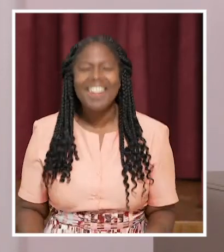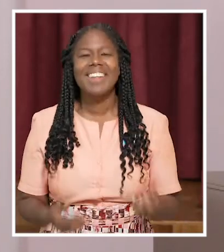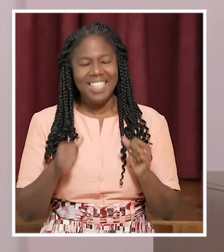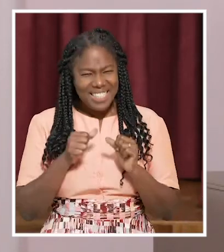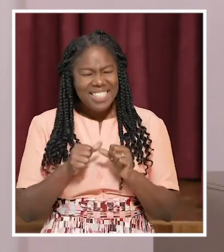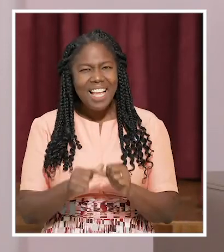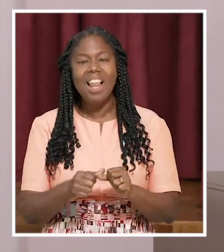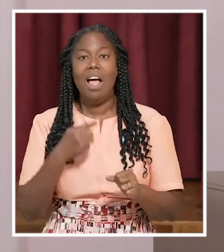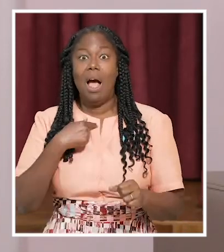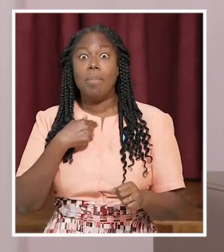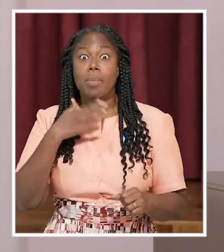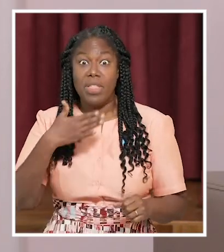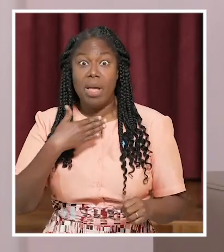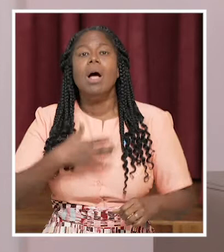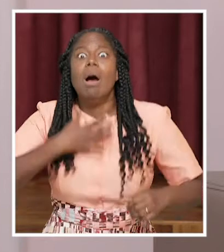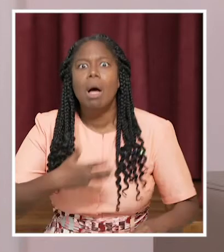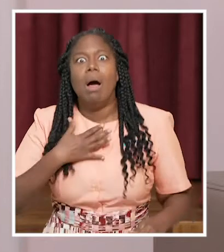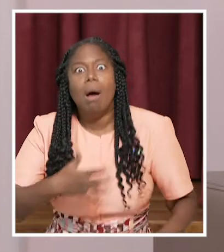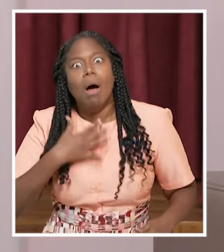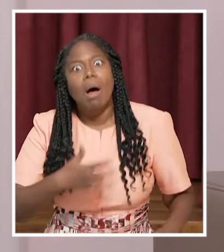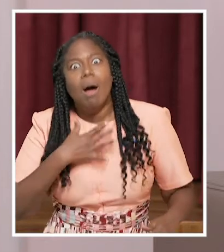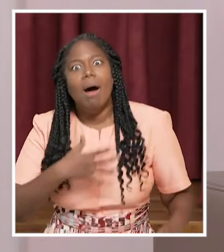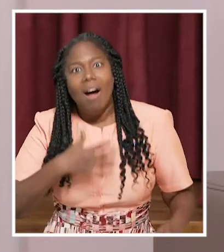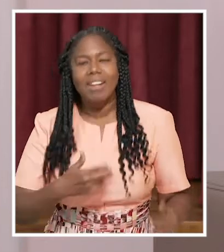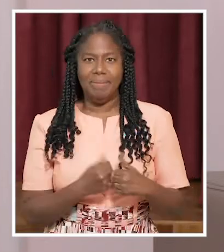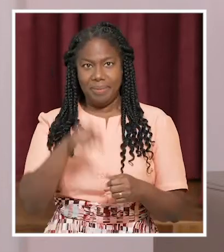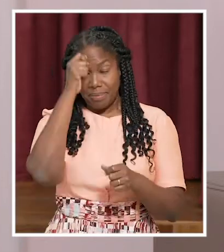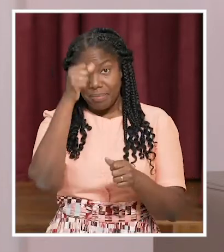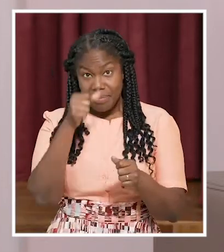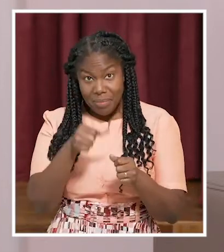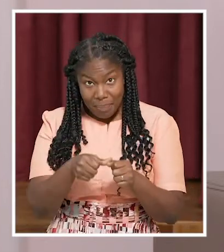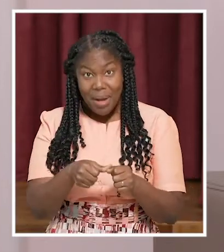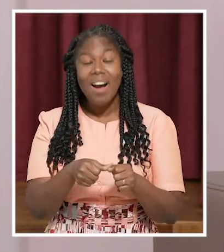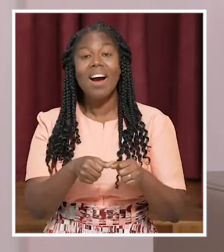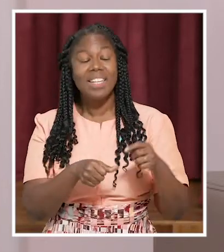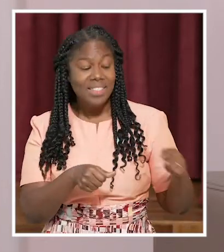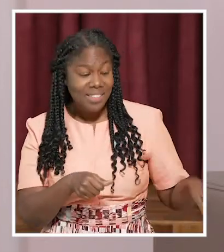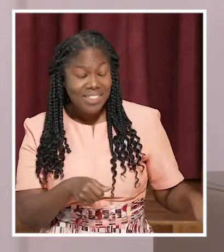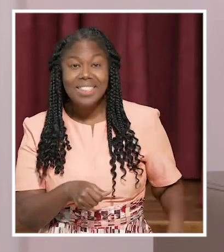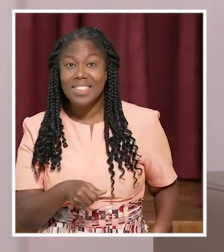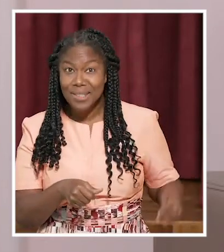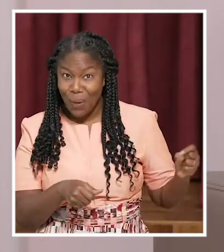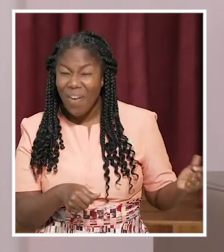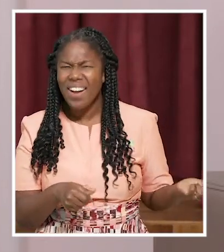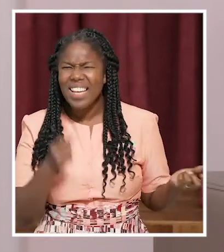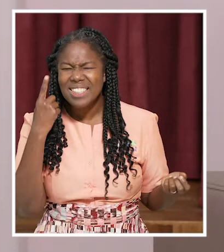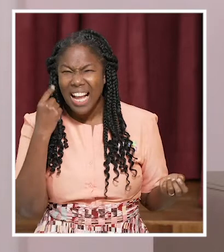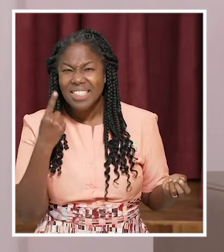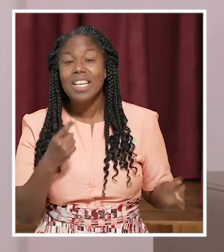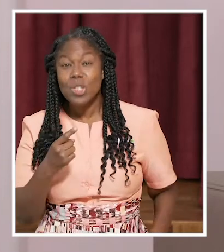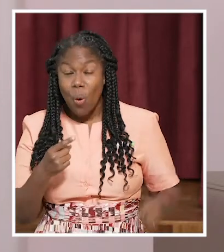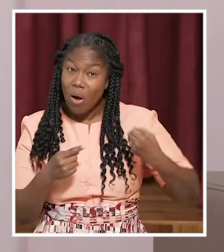still breathing fast. You're still having all these bodily senses, the bodily feelings that you would feel